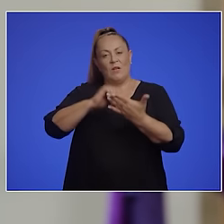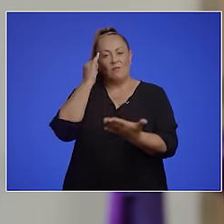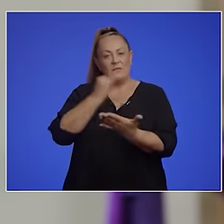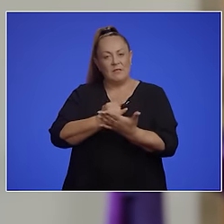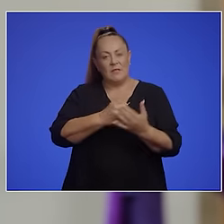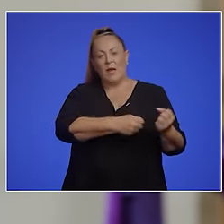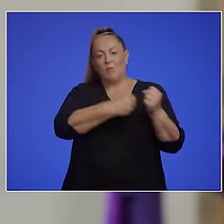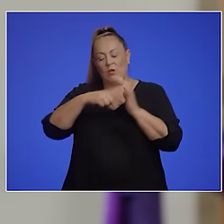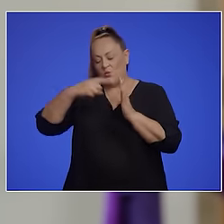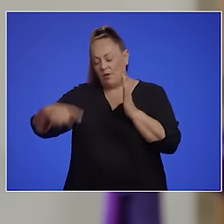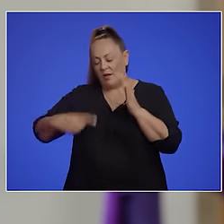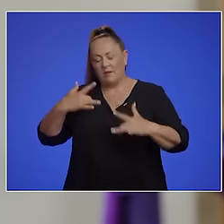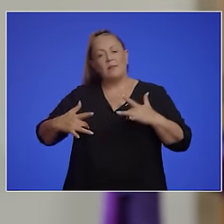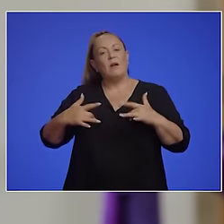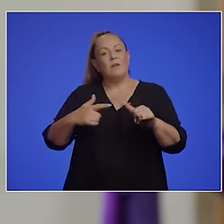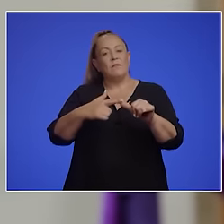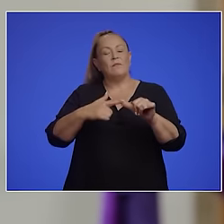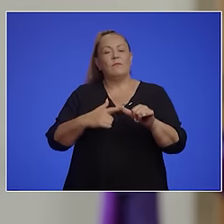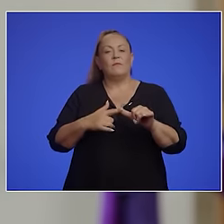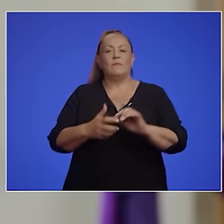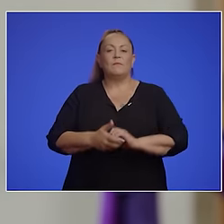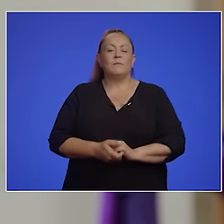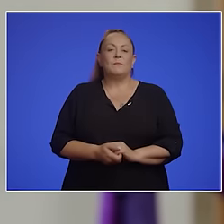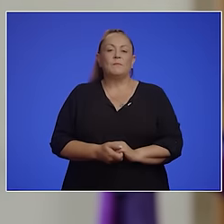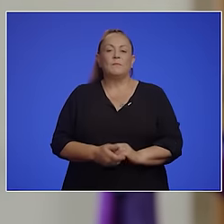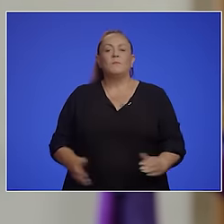to everlasting life. Amen. Let us pray.